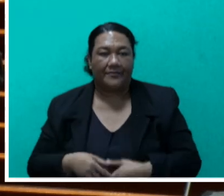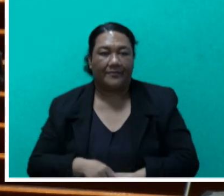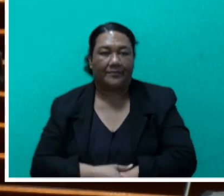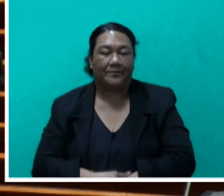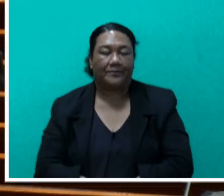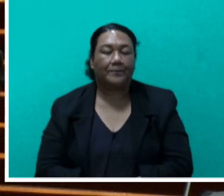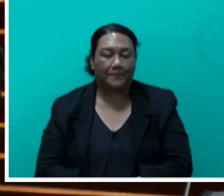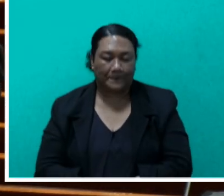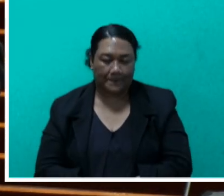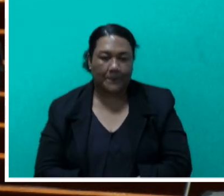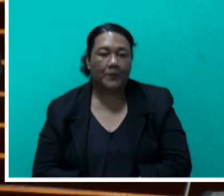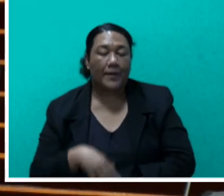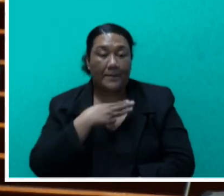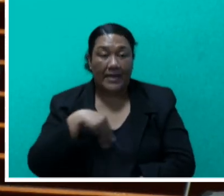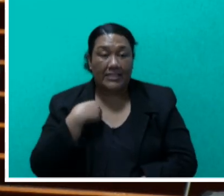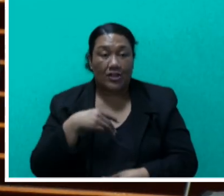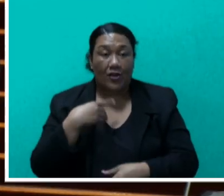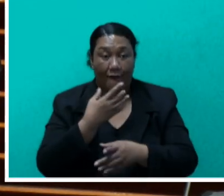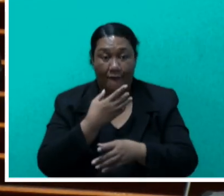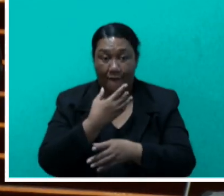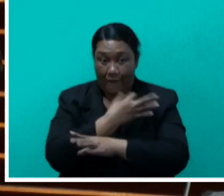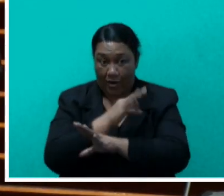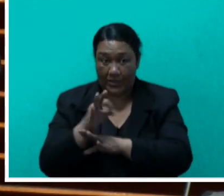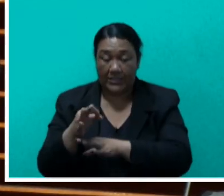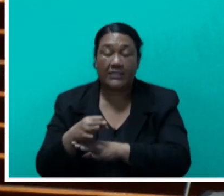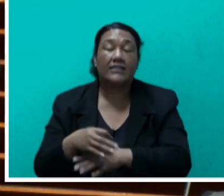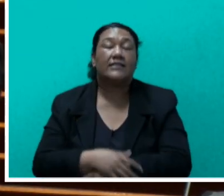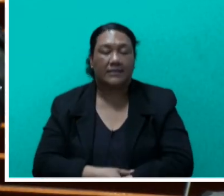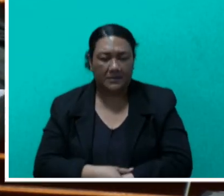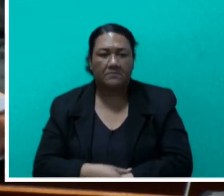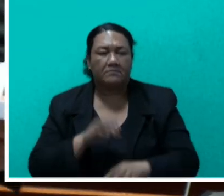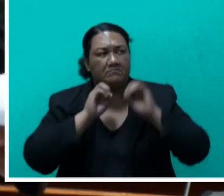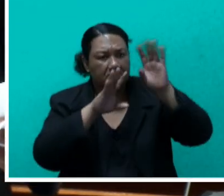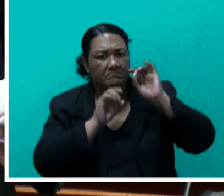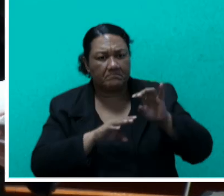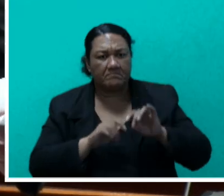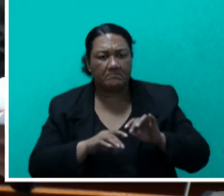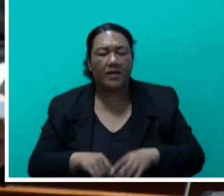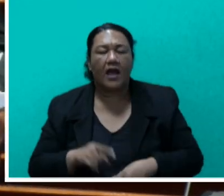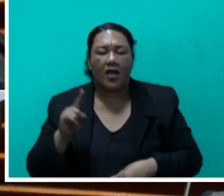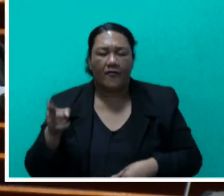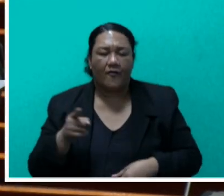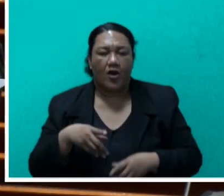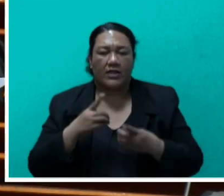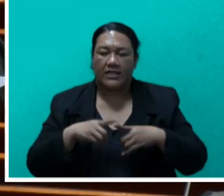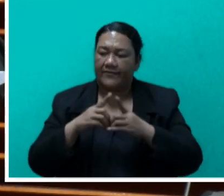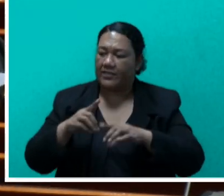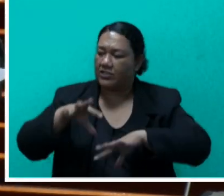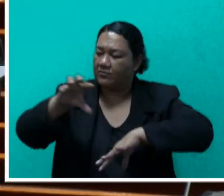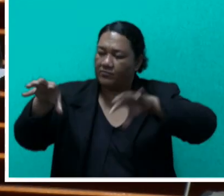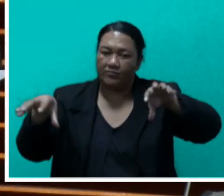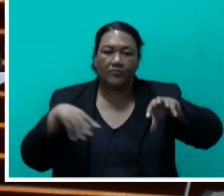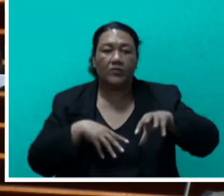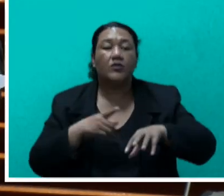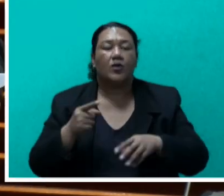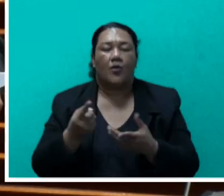in consultation with the Ministry of Forestry, procured 4 portable sawmills for each of the 4 divisions to facilitate the Scheme 3 of our rural